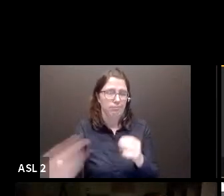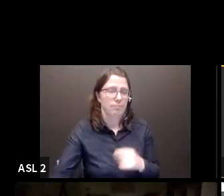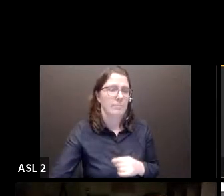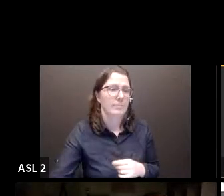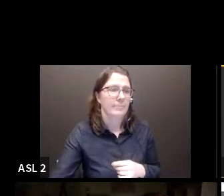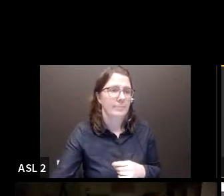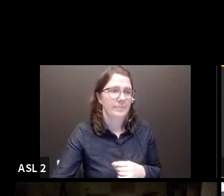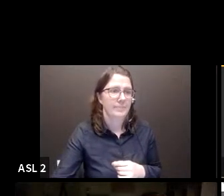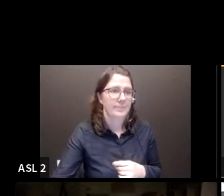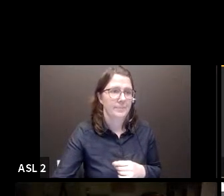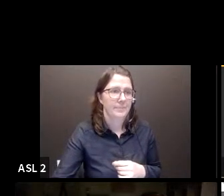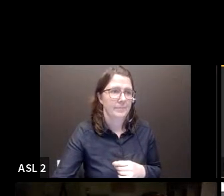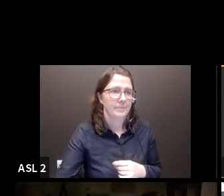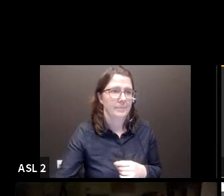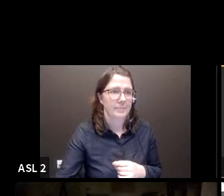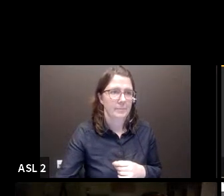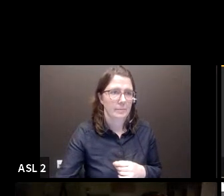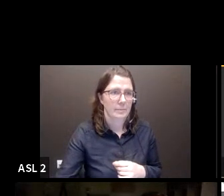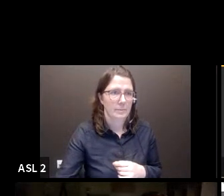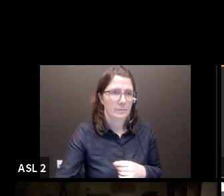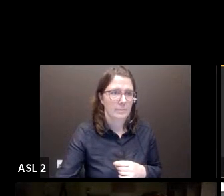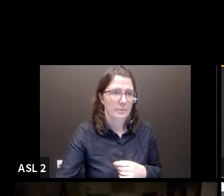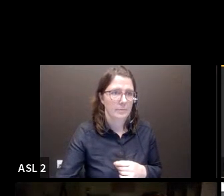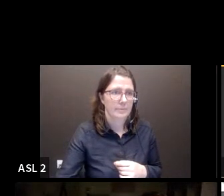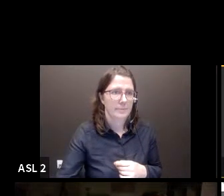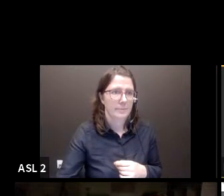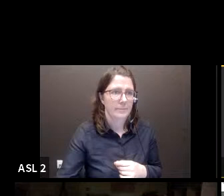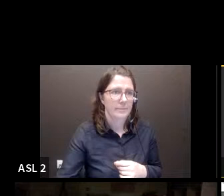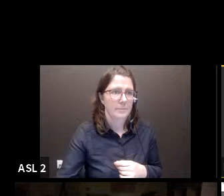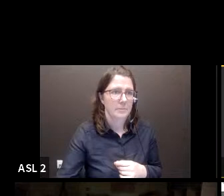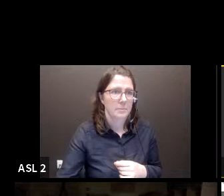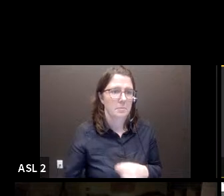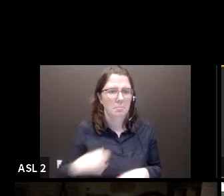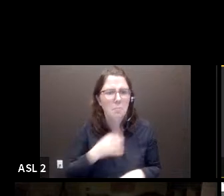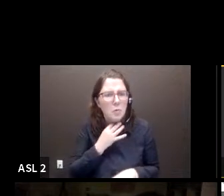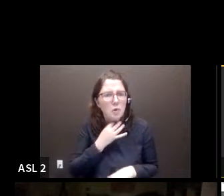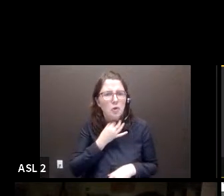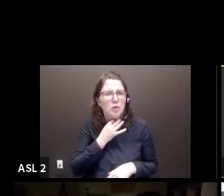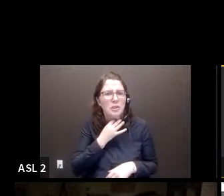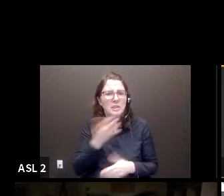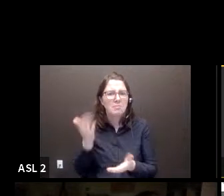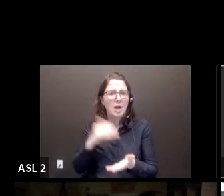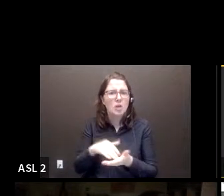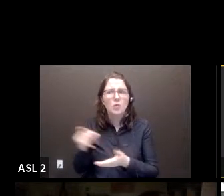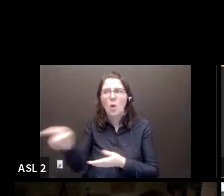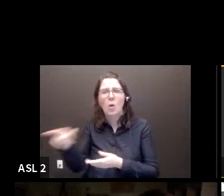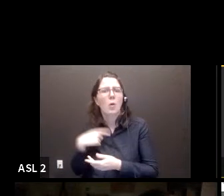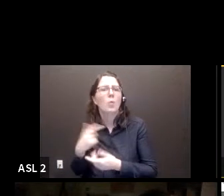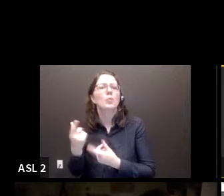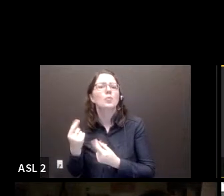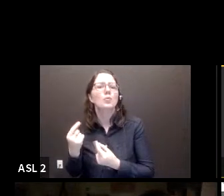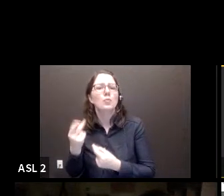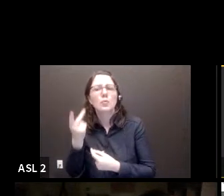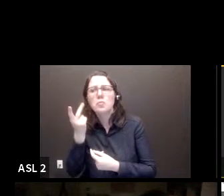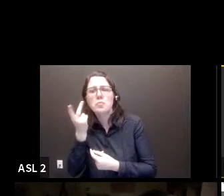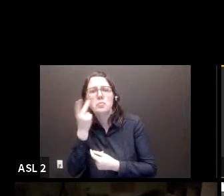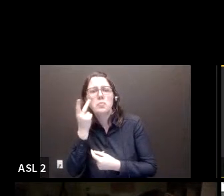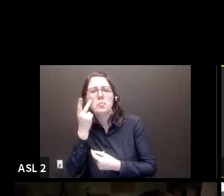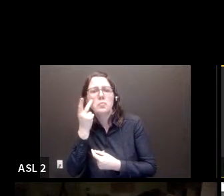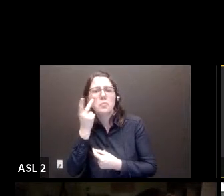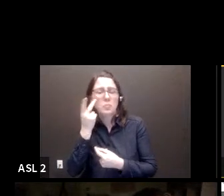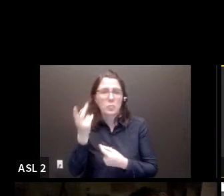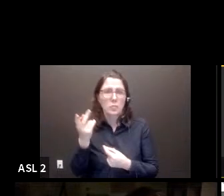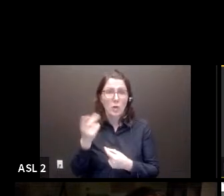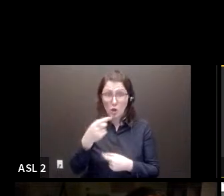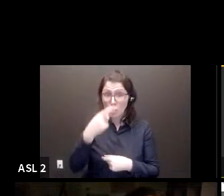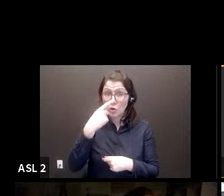i'm interested to know more about uh what they've done in montreal and i think we could probably do that through way of uh um you know you can refer us